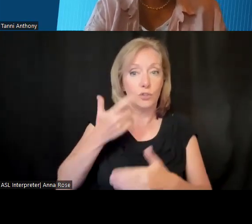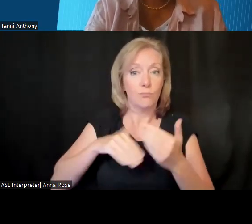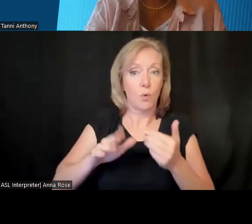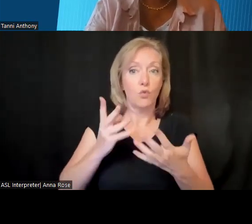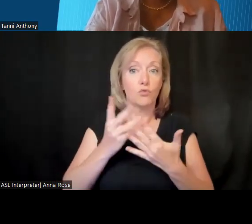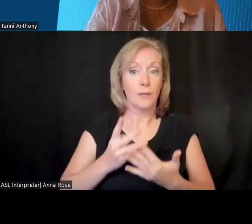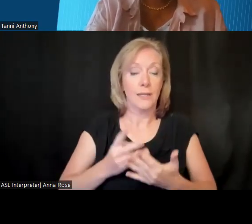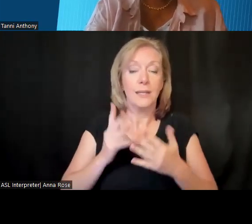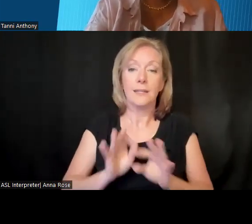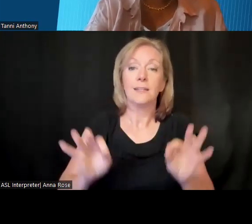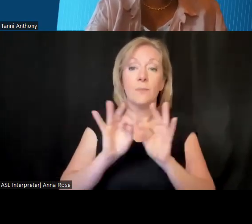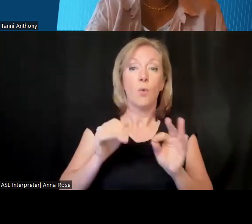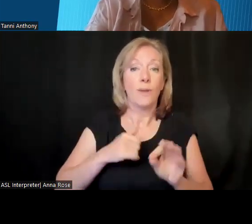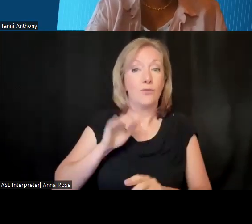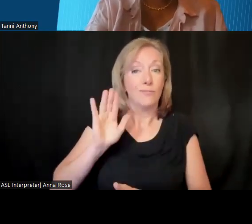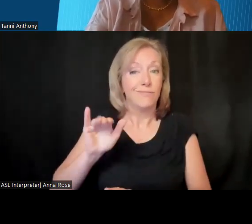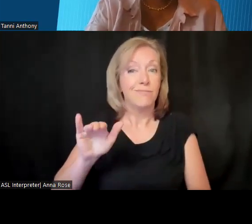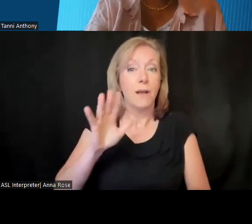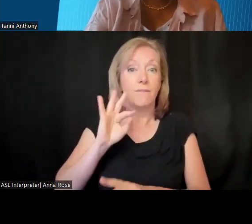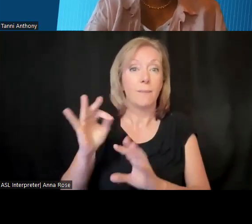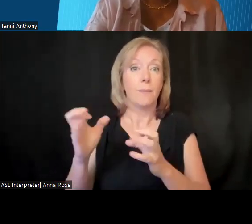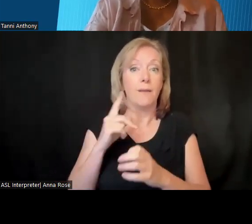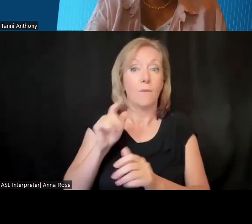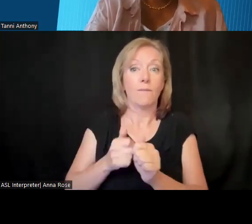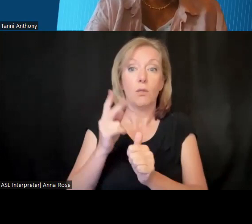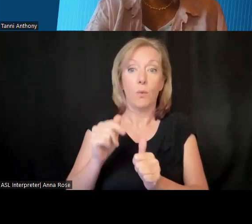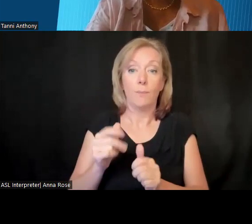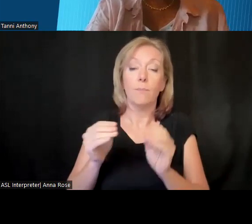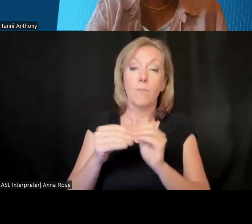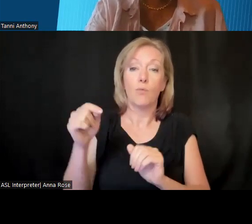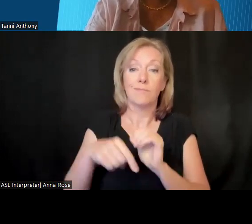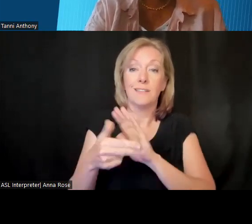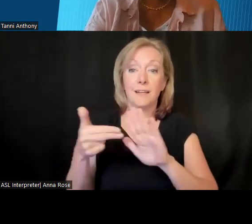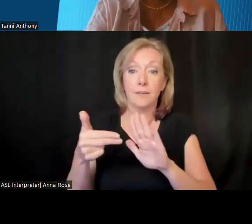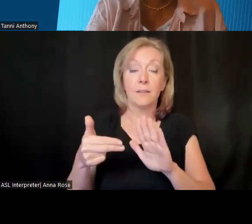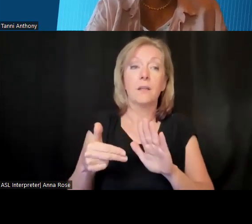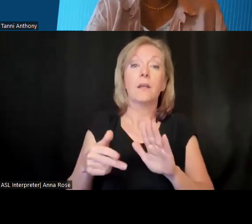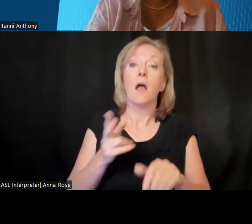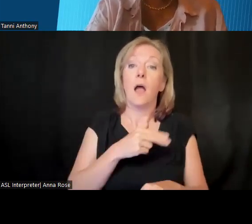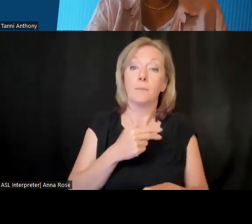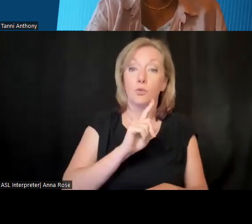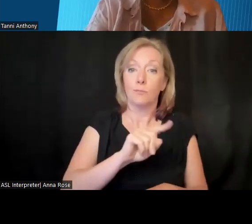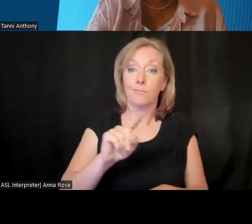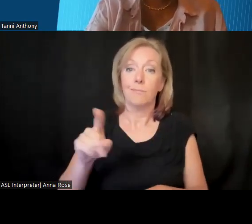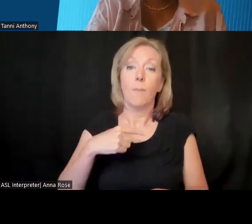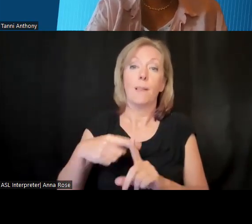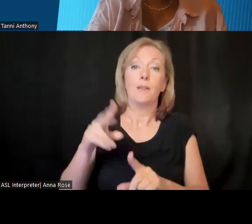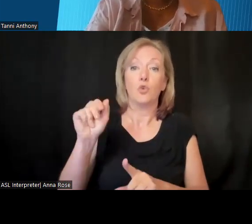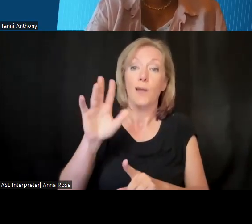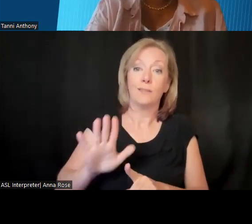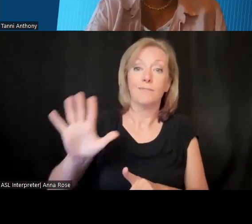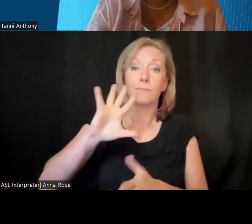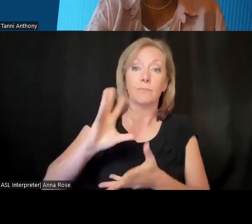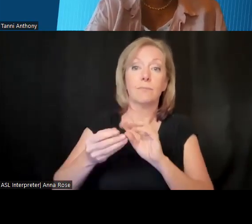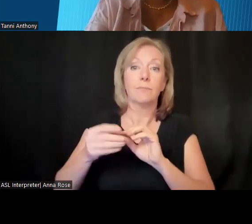ask families to come back for more diagnostics. And there's data from different hospitals, there's national data, there's probably